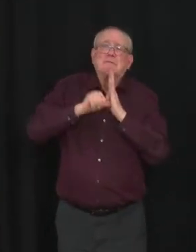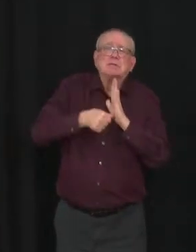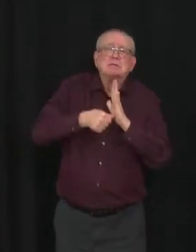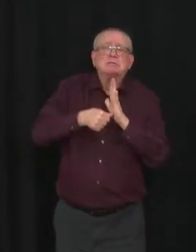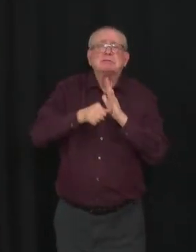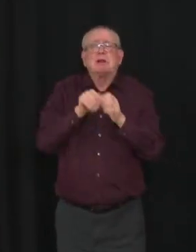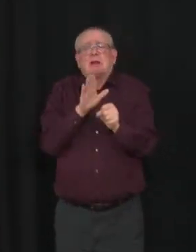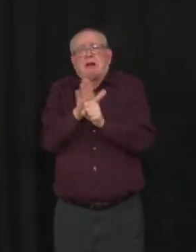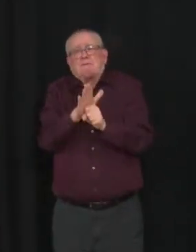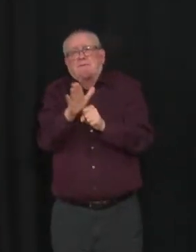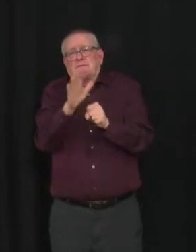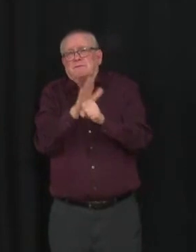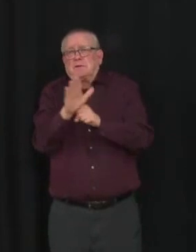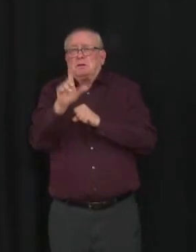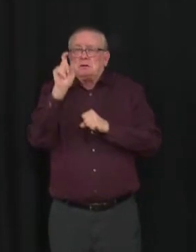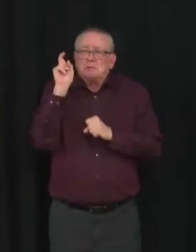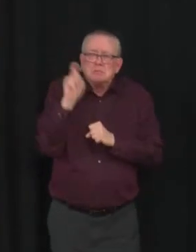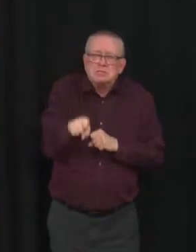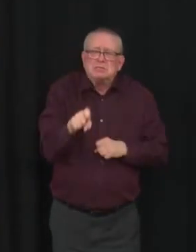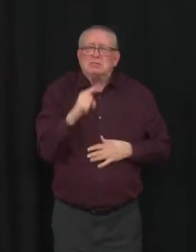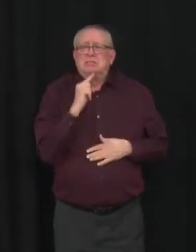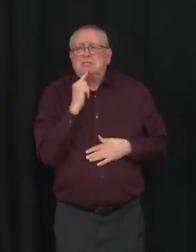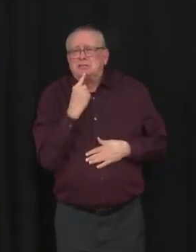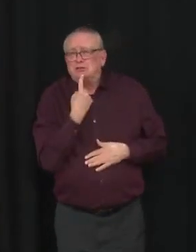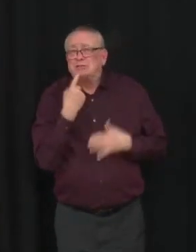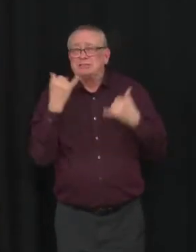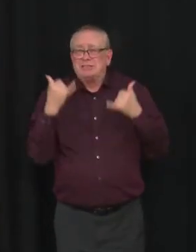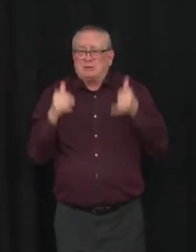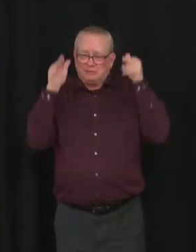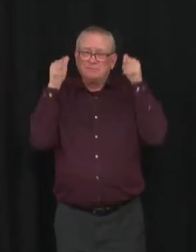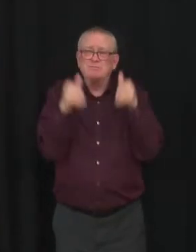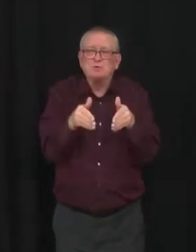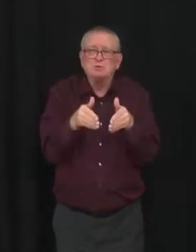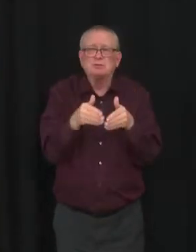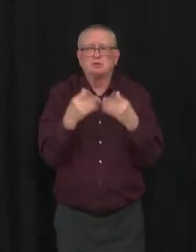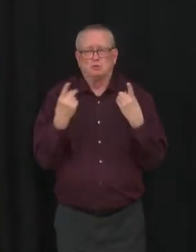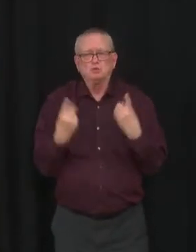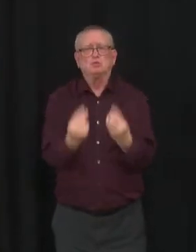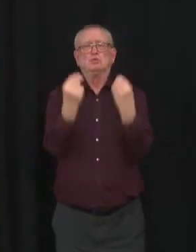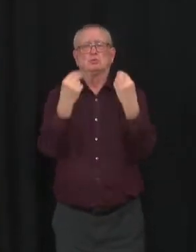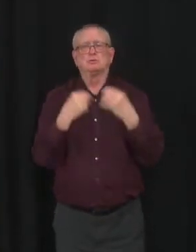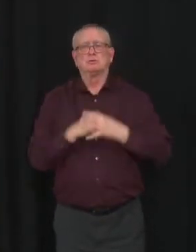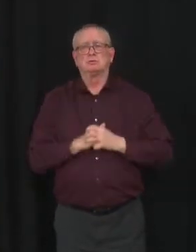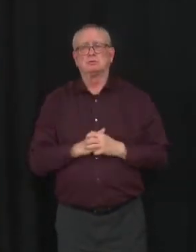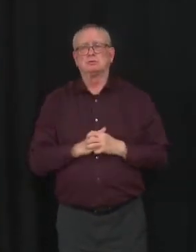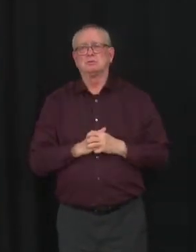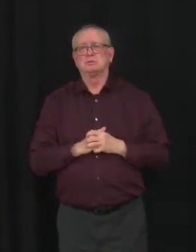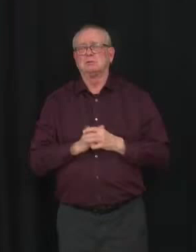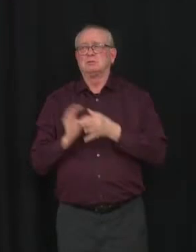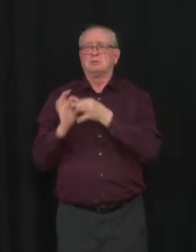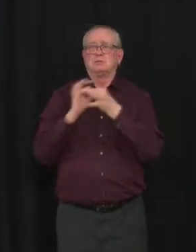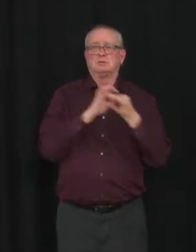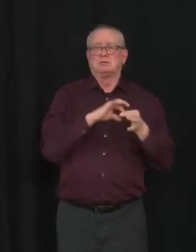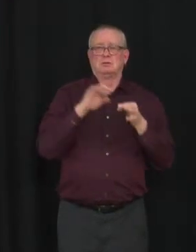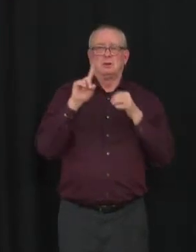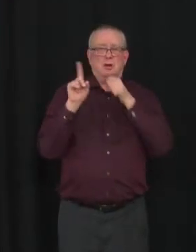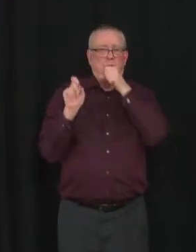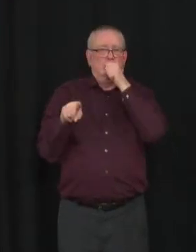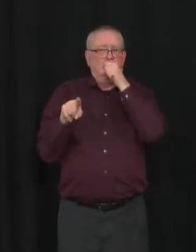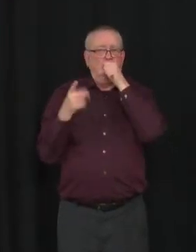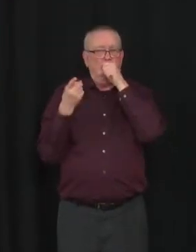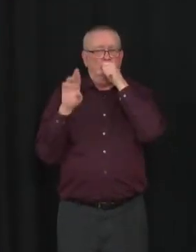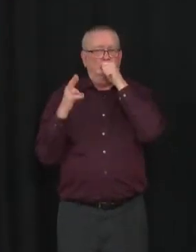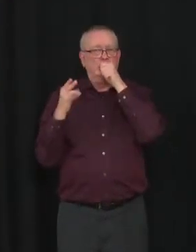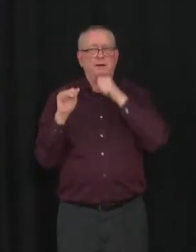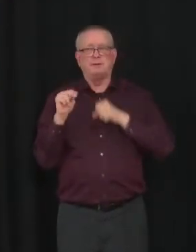right now. Thank you, Doctor. James, do you have a follow-up? Yeah, a question for Dr. Hinshaw. During the fourth wave,